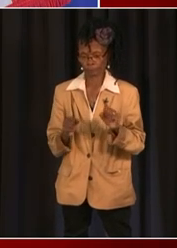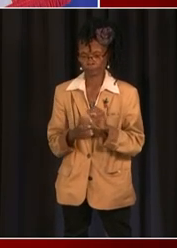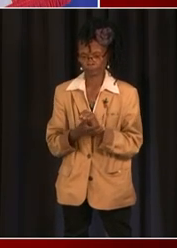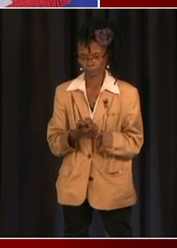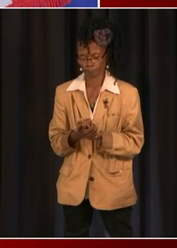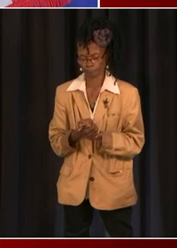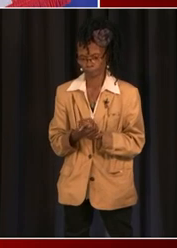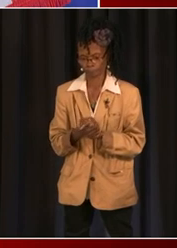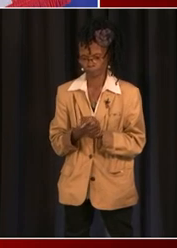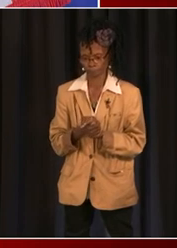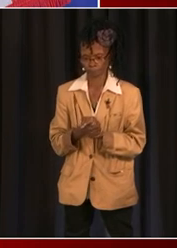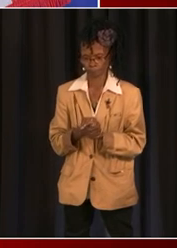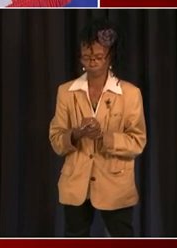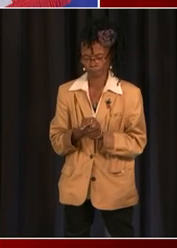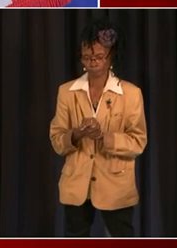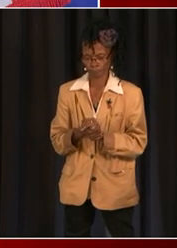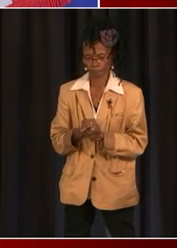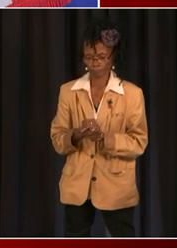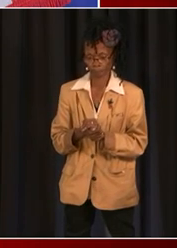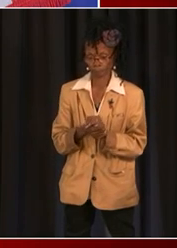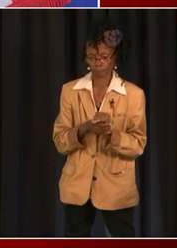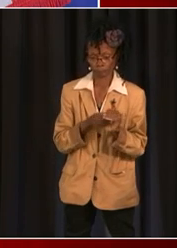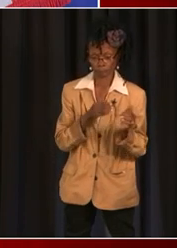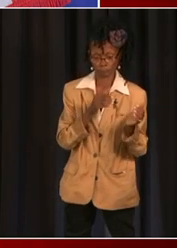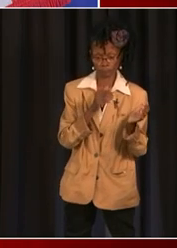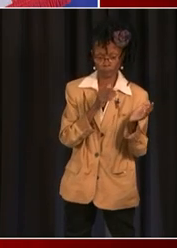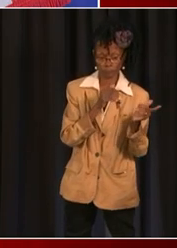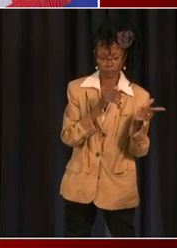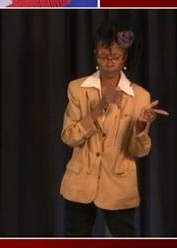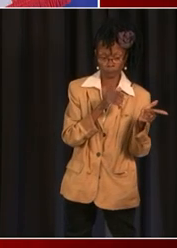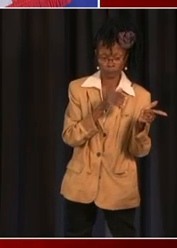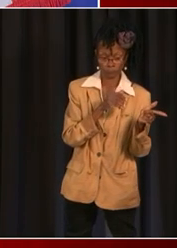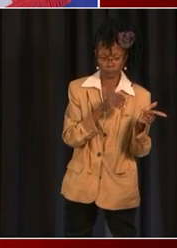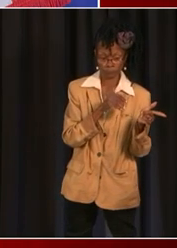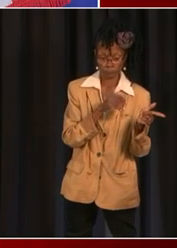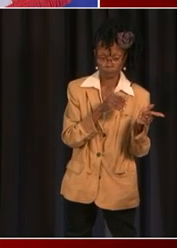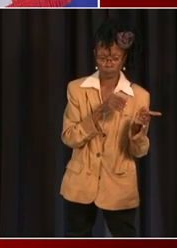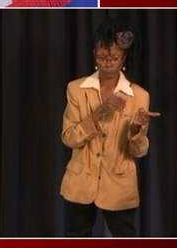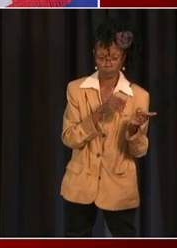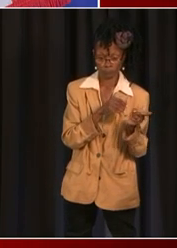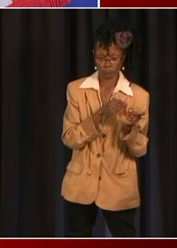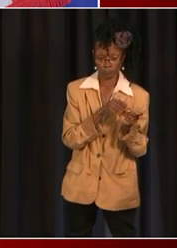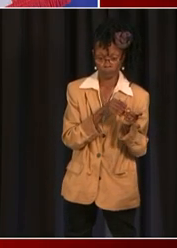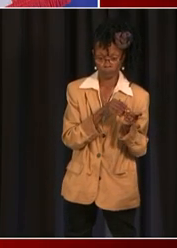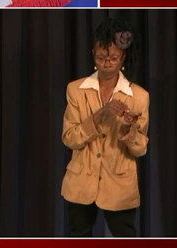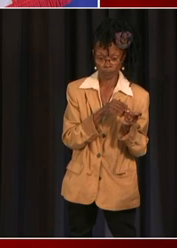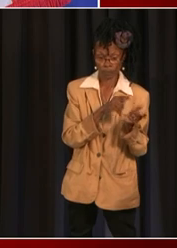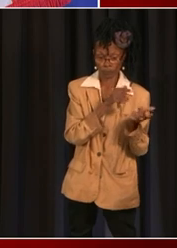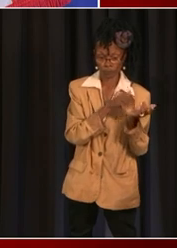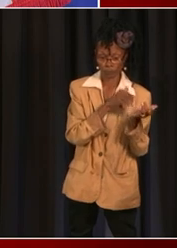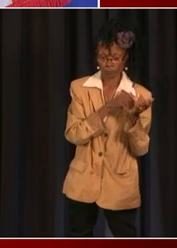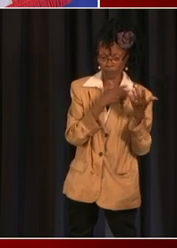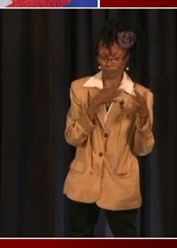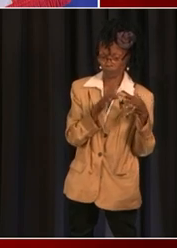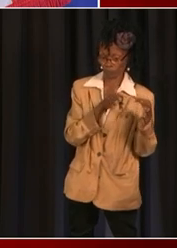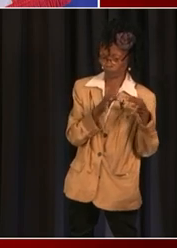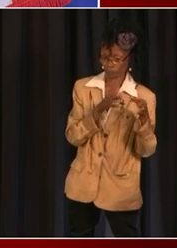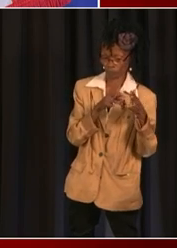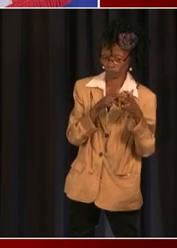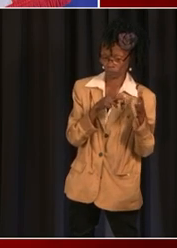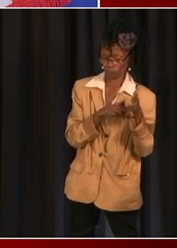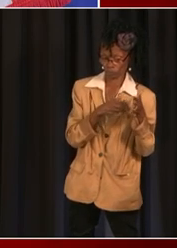be in person. Dr. Farabee has already laid out what our protocols will be